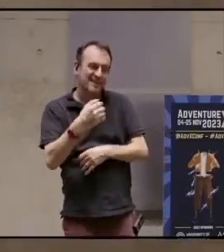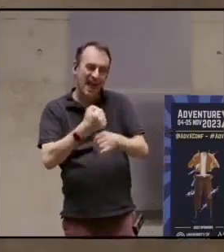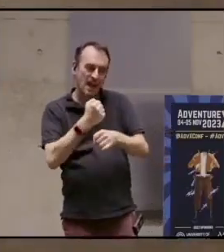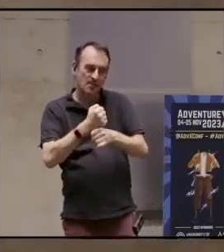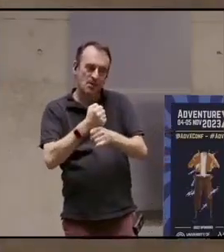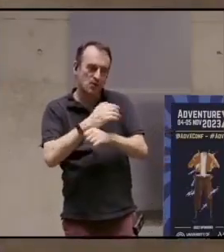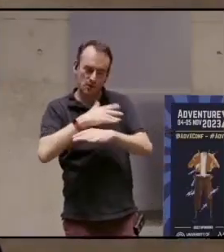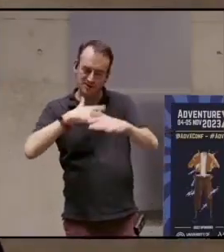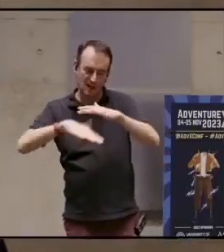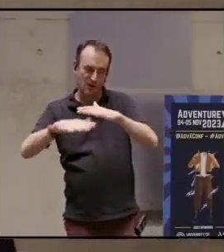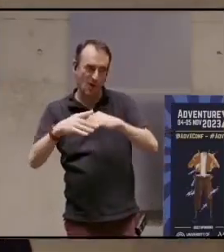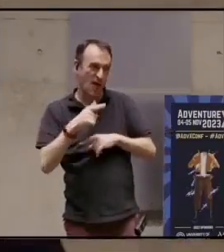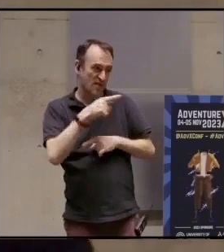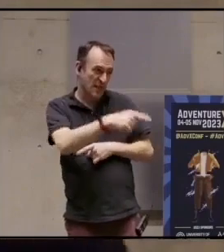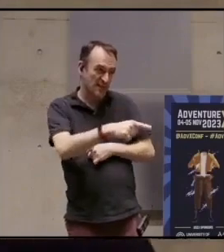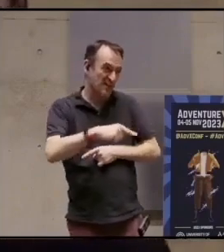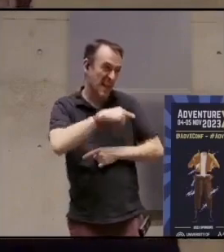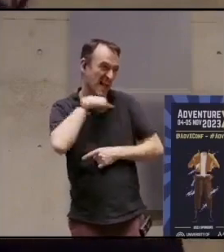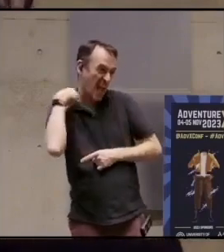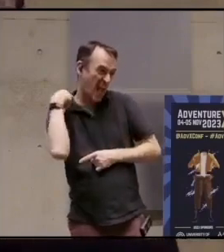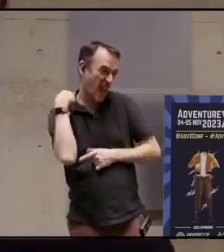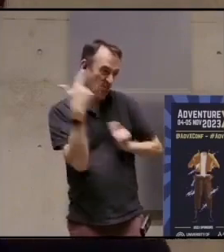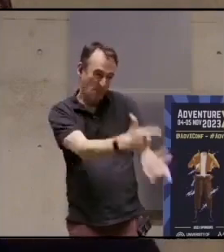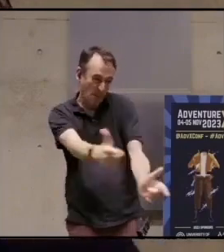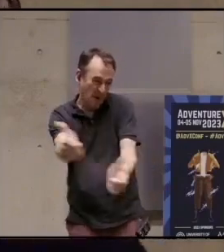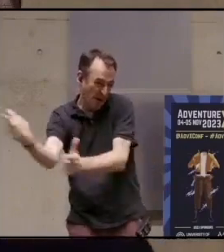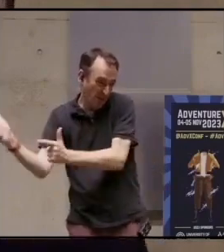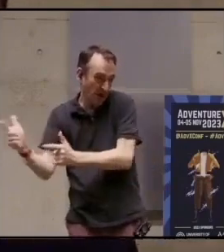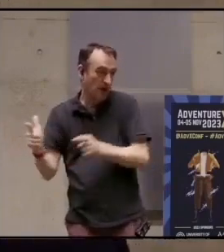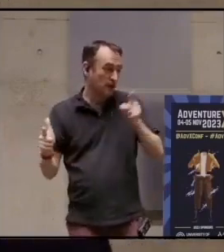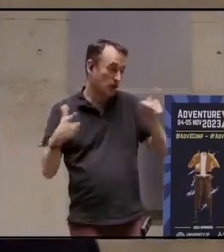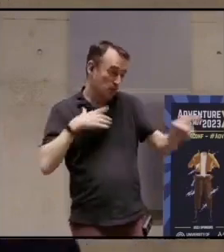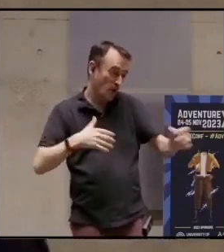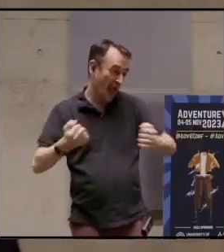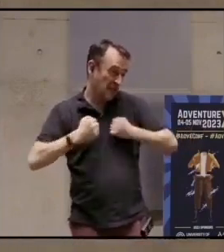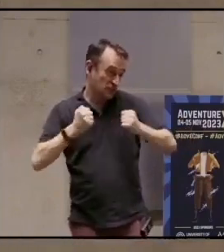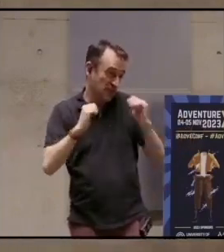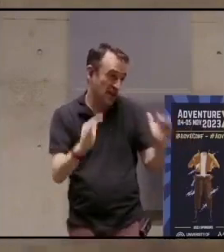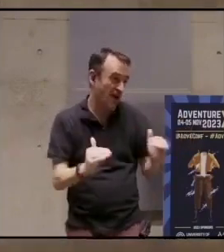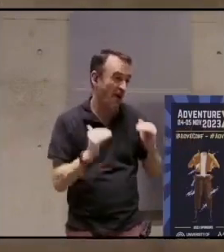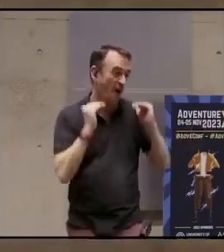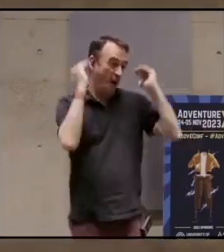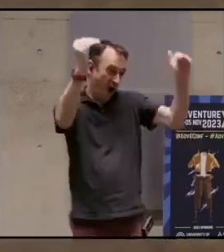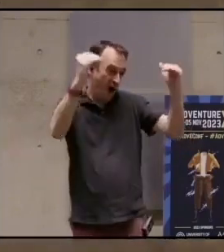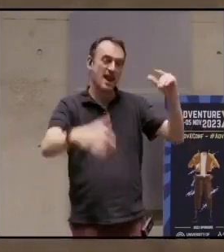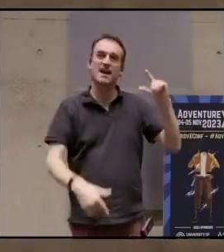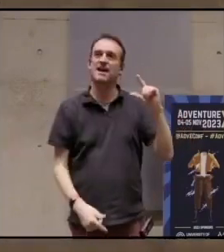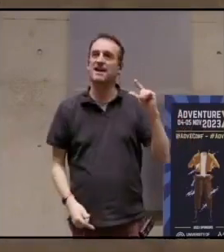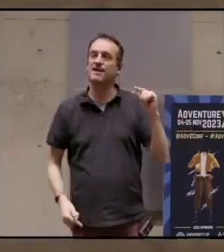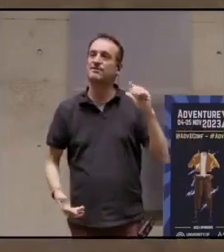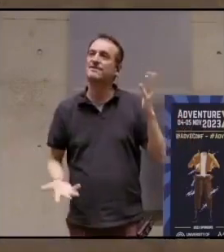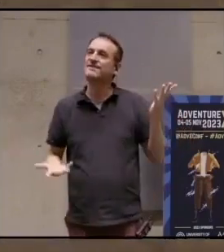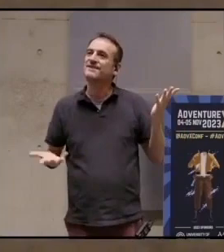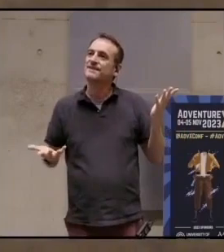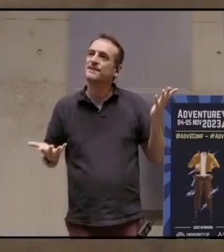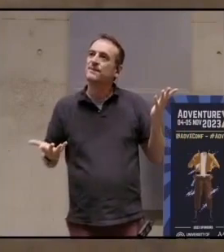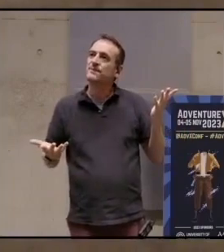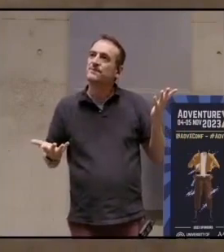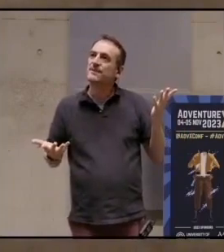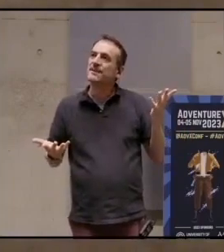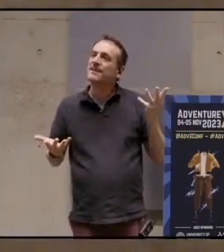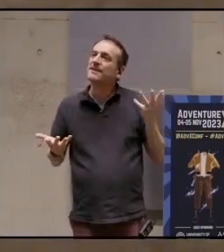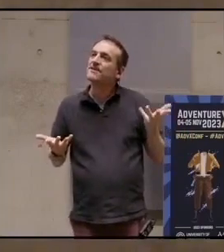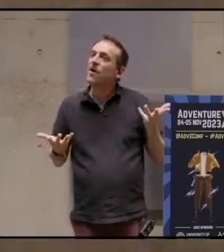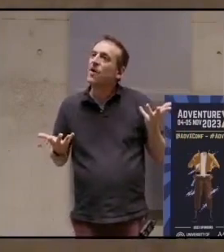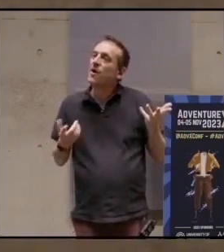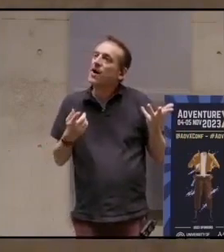blood splatter in the sunshine. Start at an 11 and kind of go up from there. There's almost no way you can give